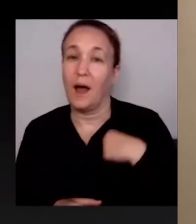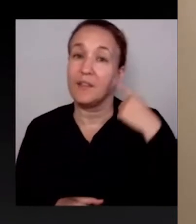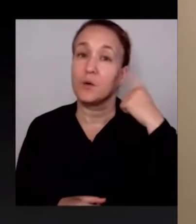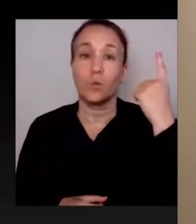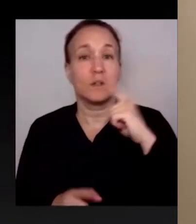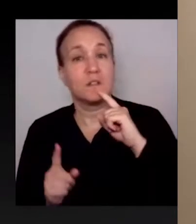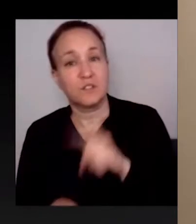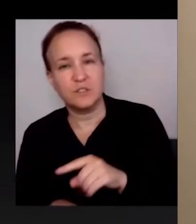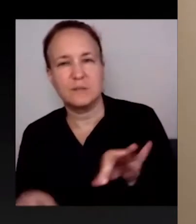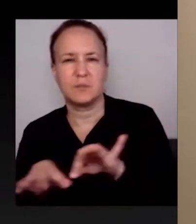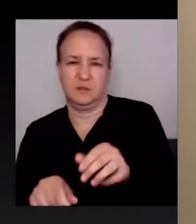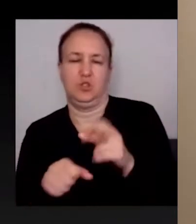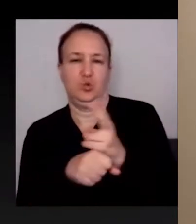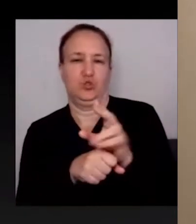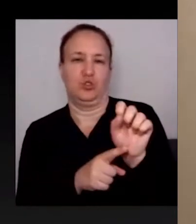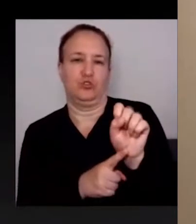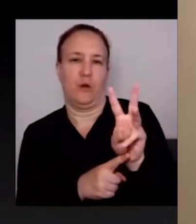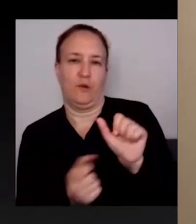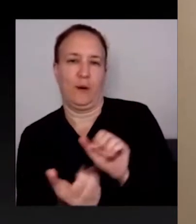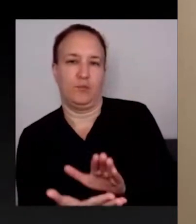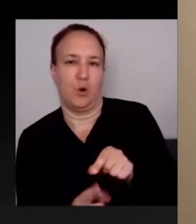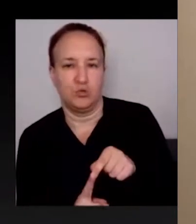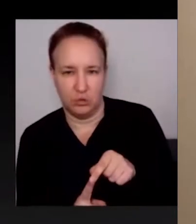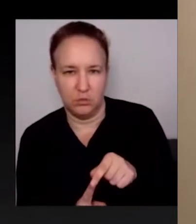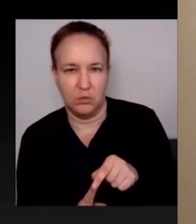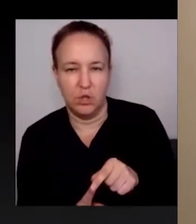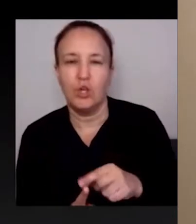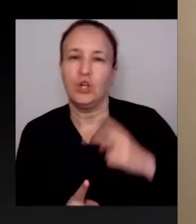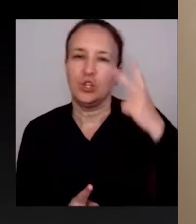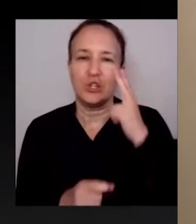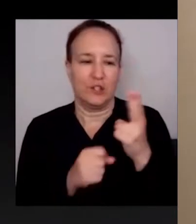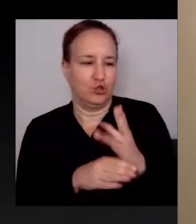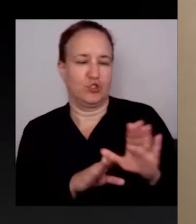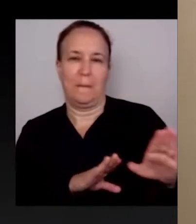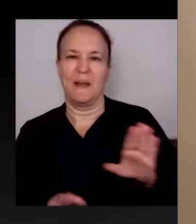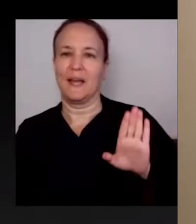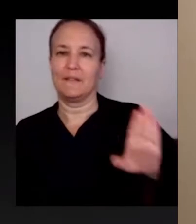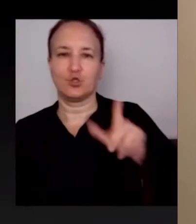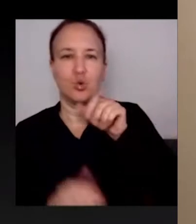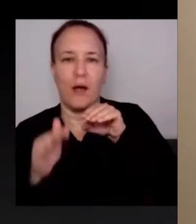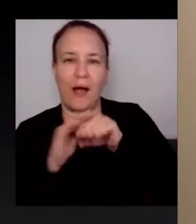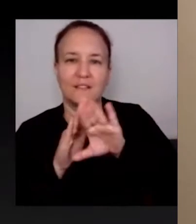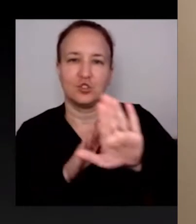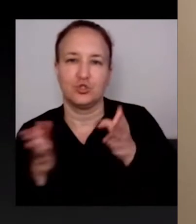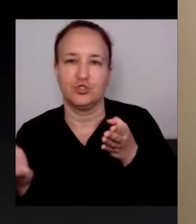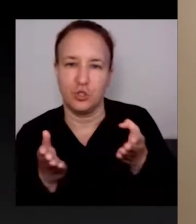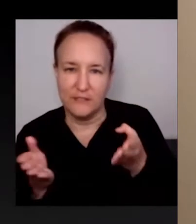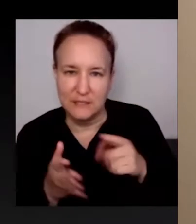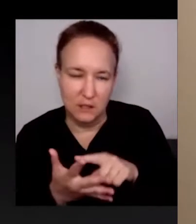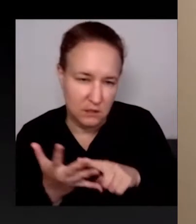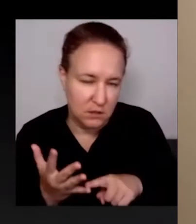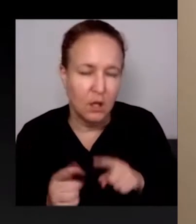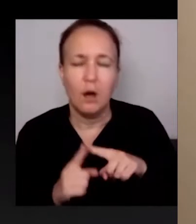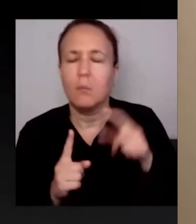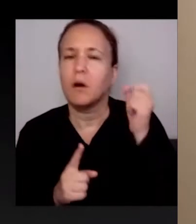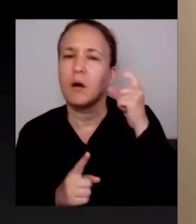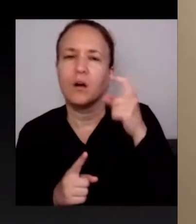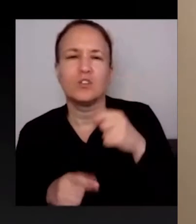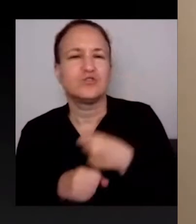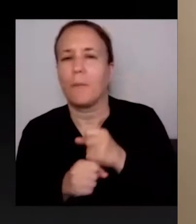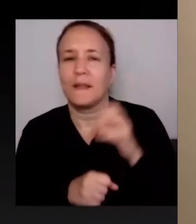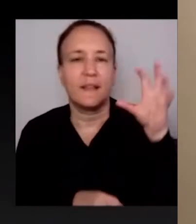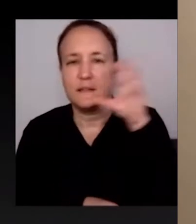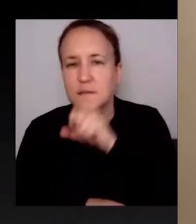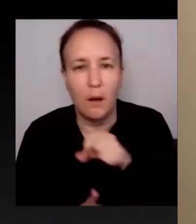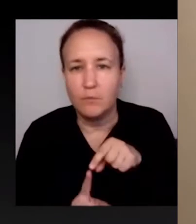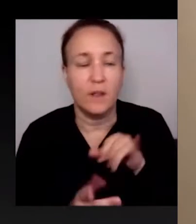approach instead, where you look at the behaviors of the users who are accessing your services, but don't make the assumption that